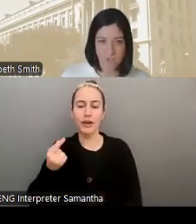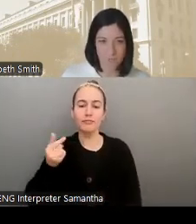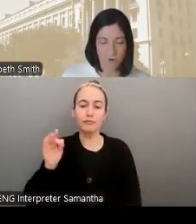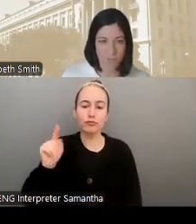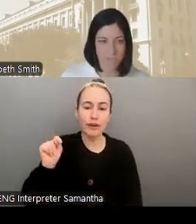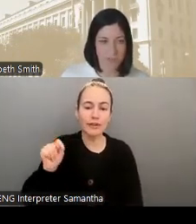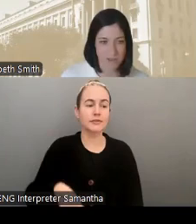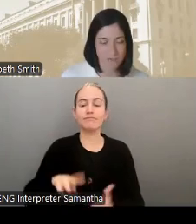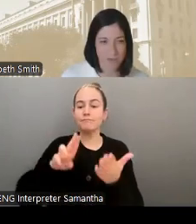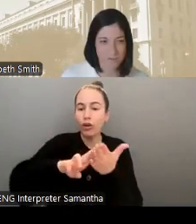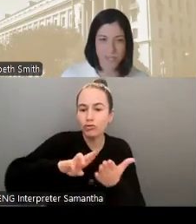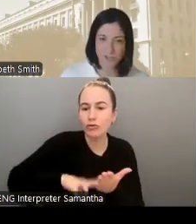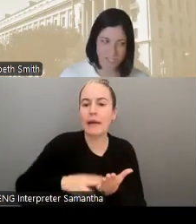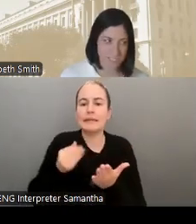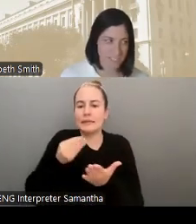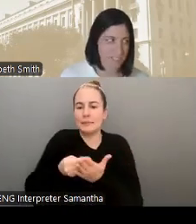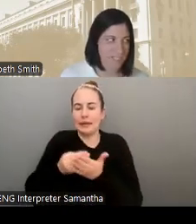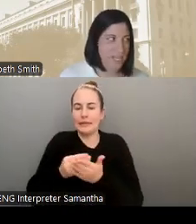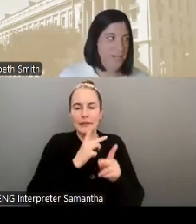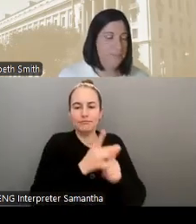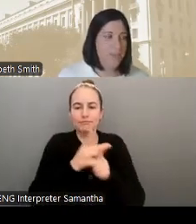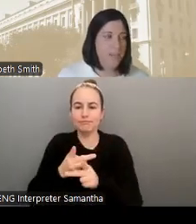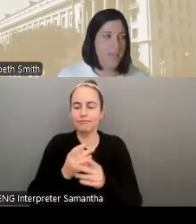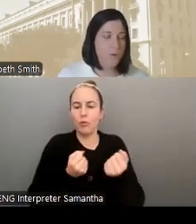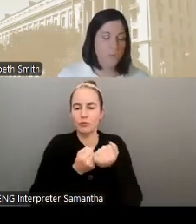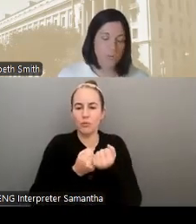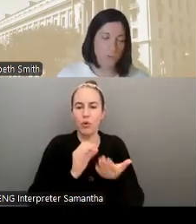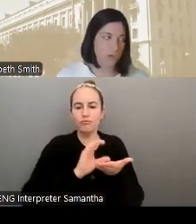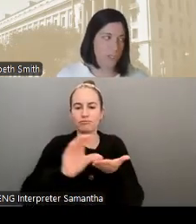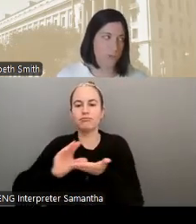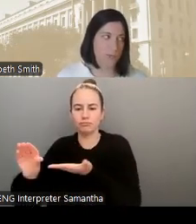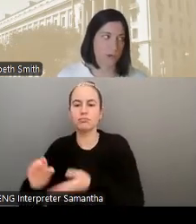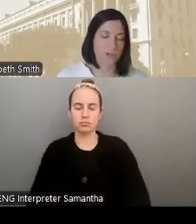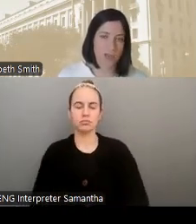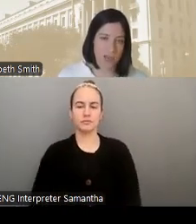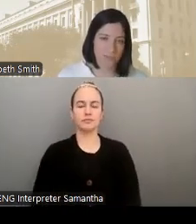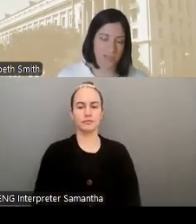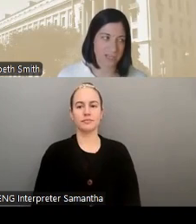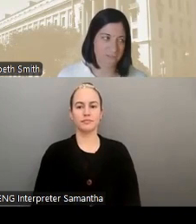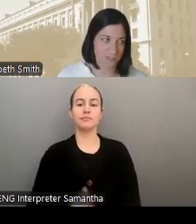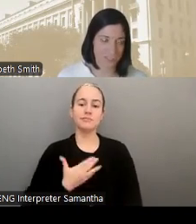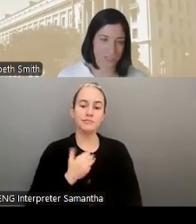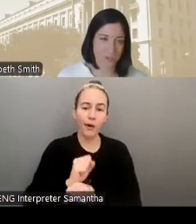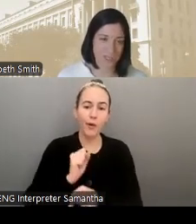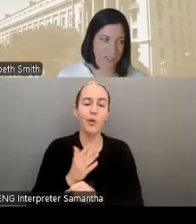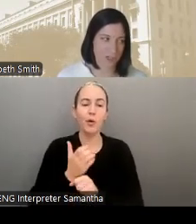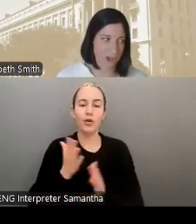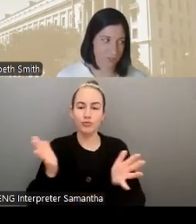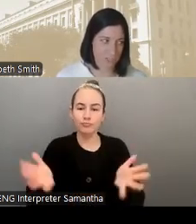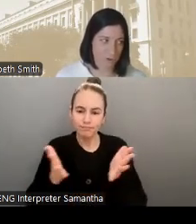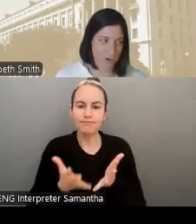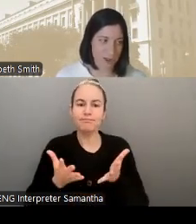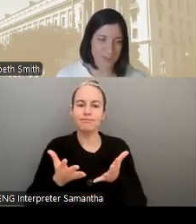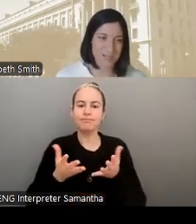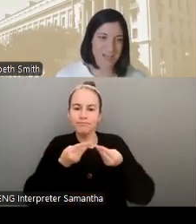any other forms of financial assistance. And we really work to promote economy and efficiency within all of